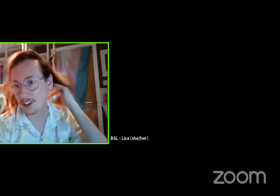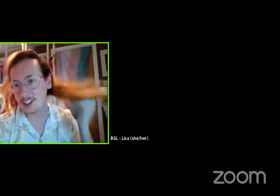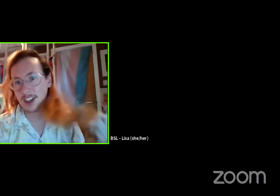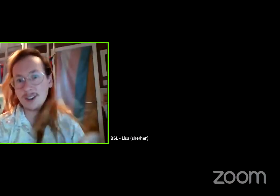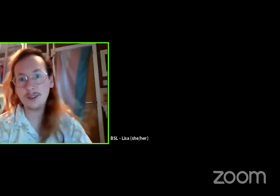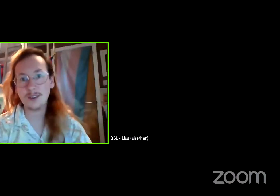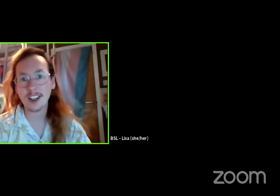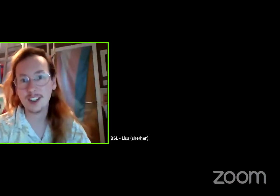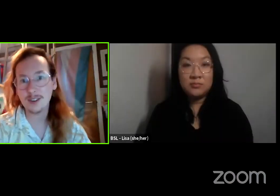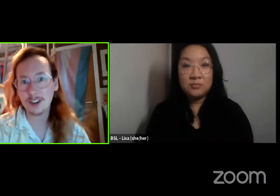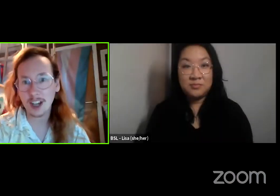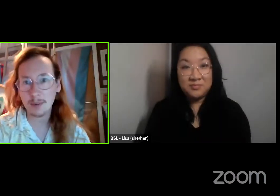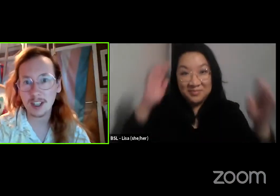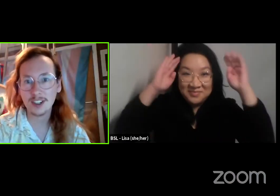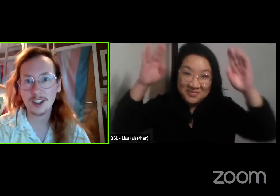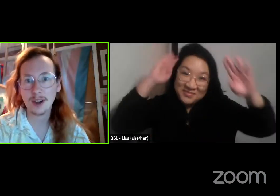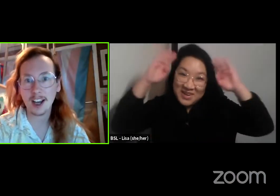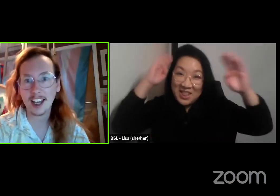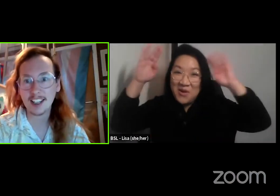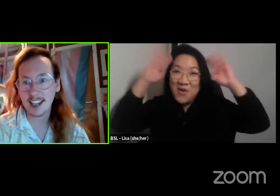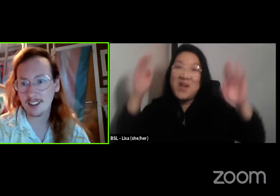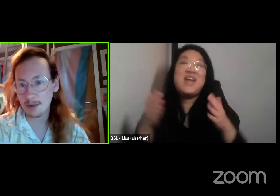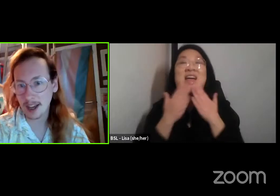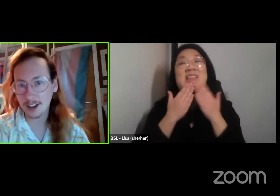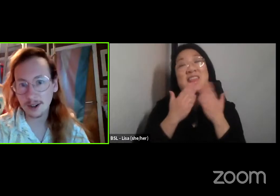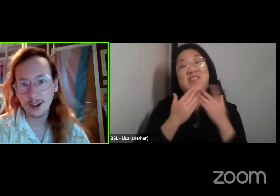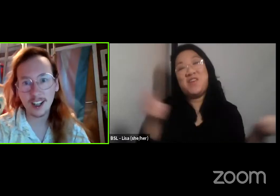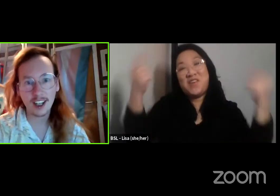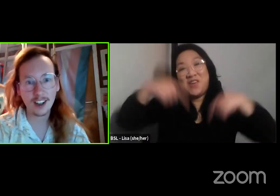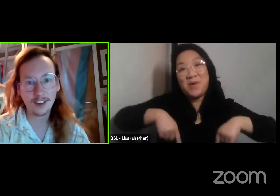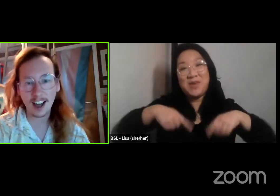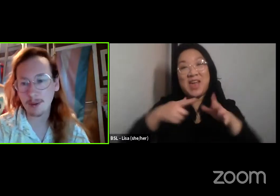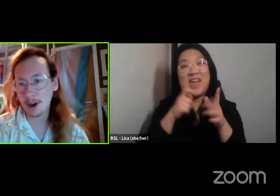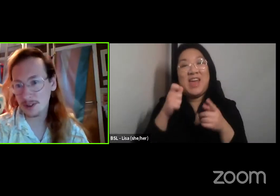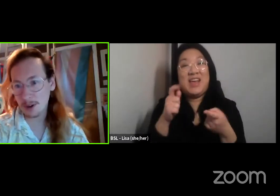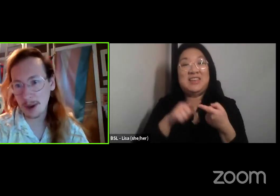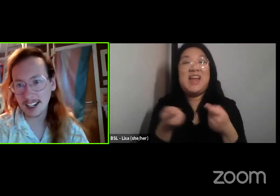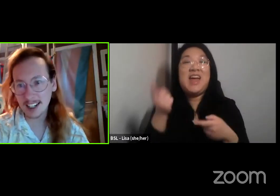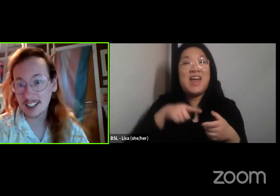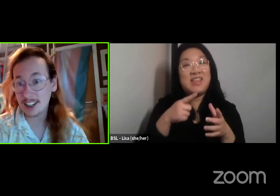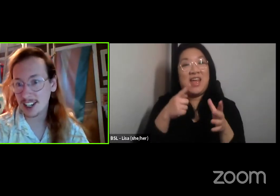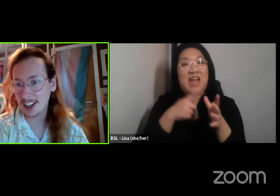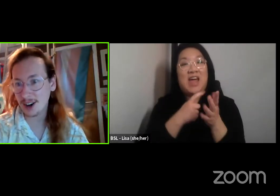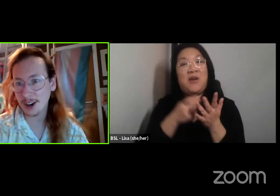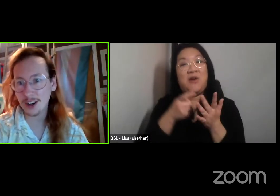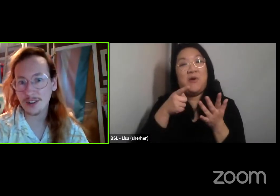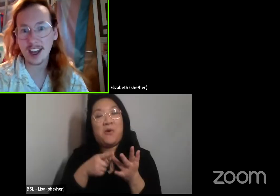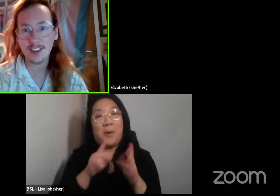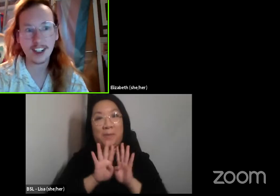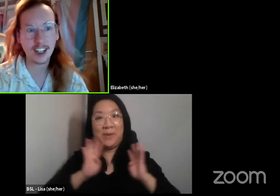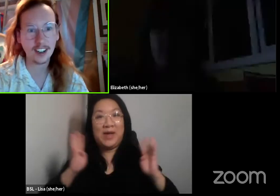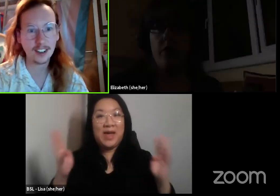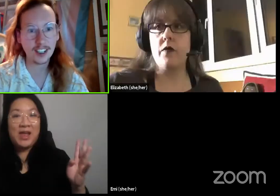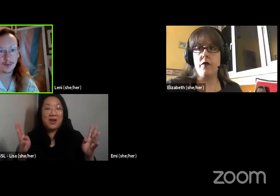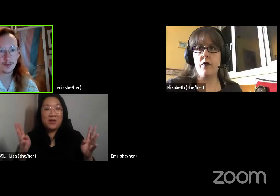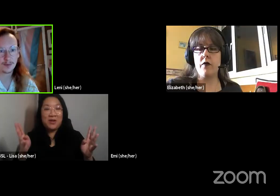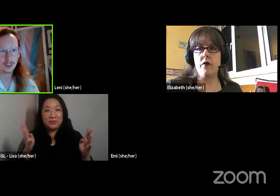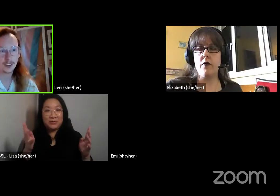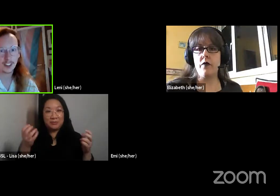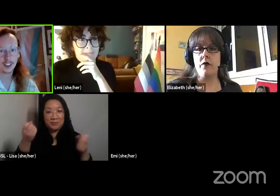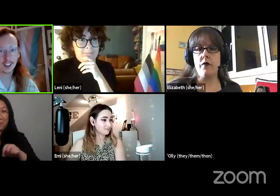Hello everyone. So thank you for coming to our Ace Aro panel. If our wonderful panelists could turn on their